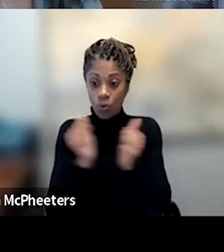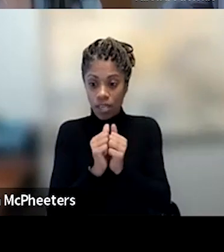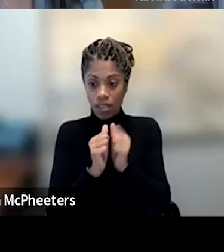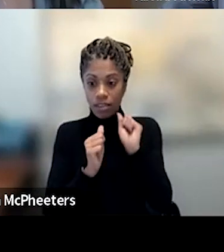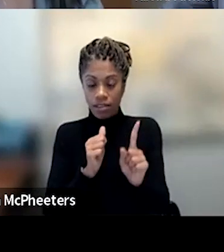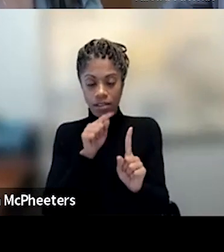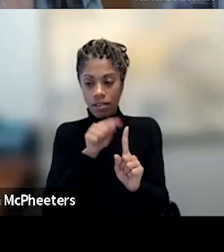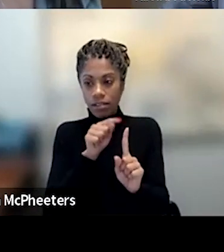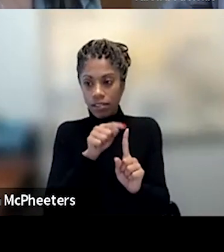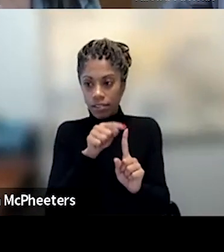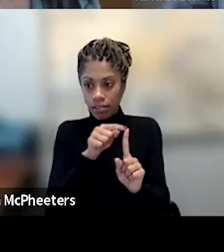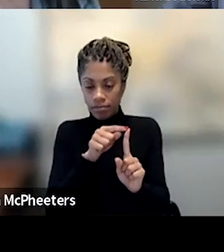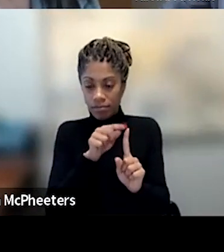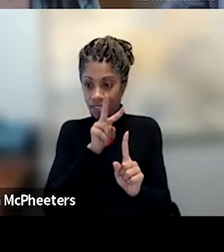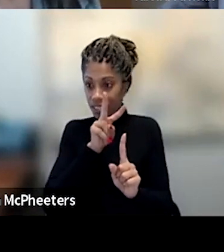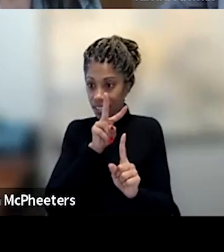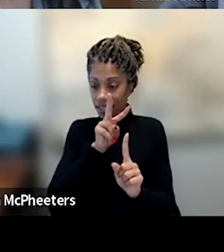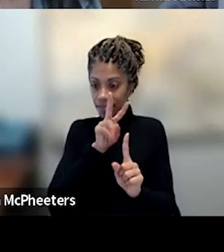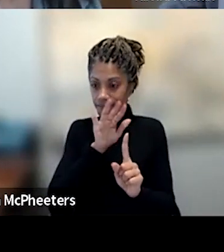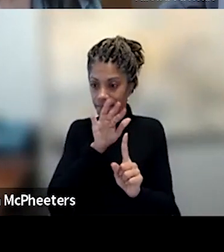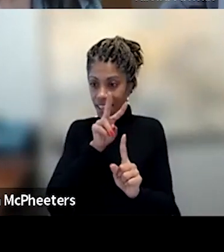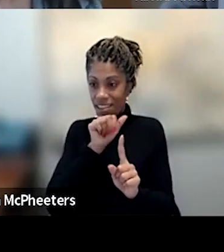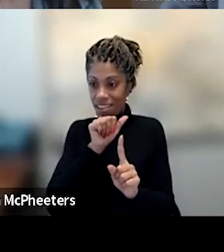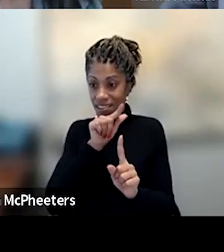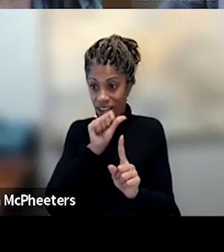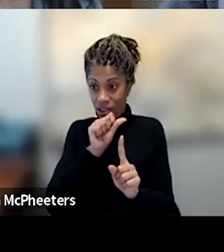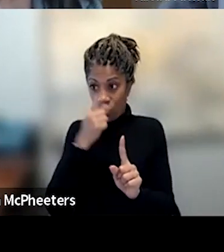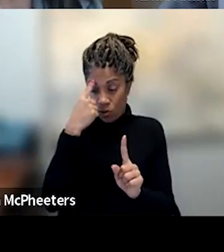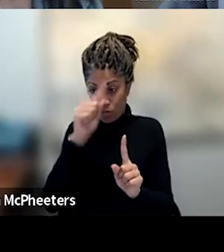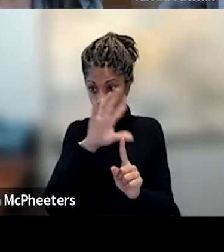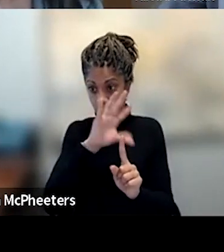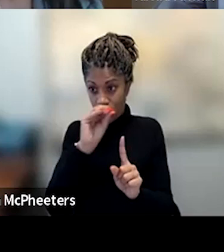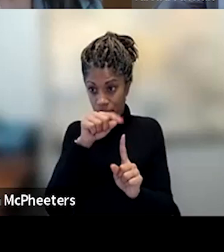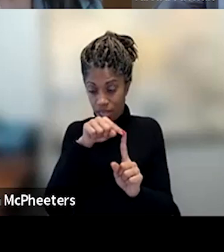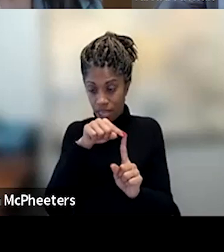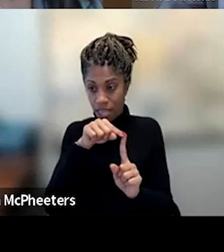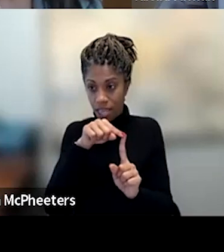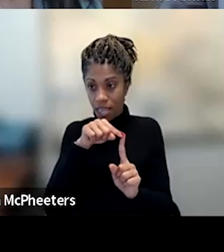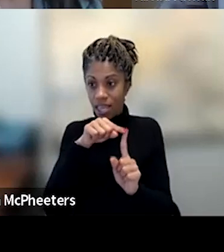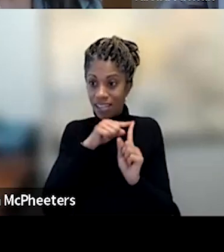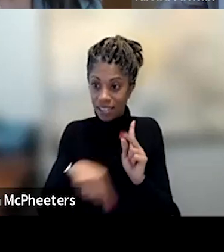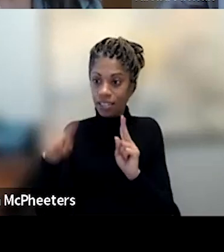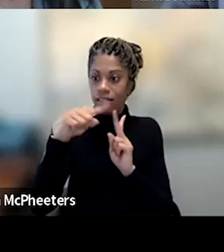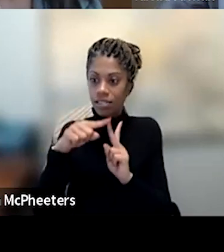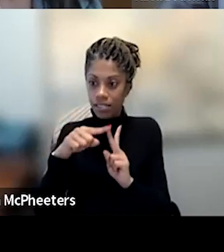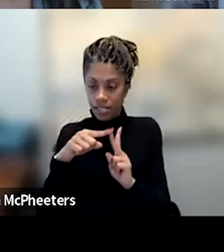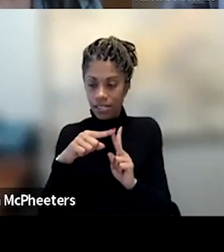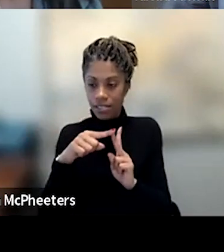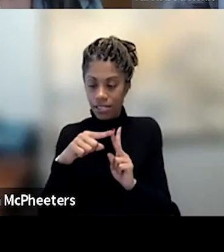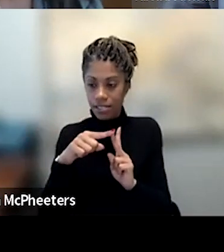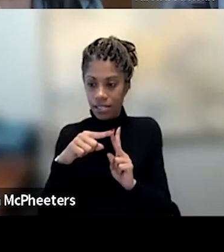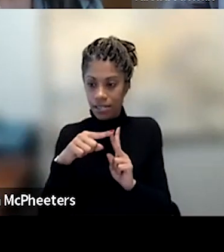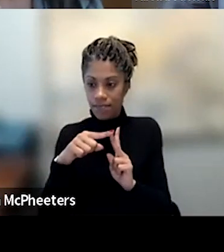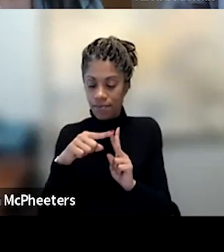to pay attention? Because there are there's hardly any group that any of us is working